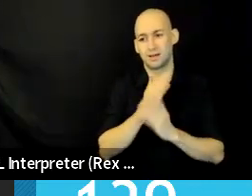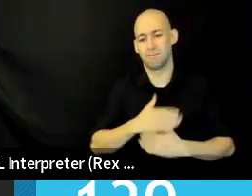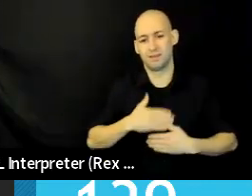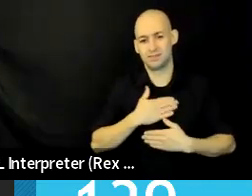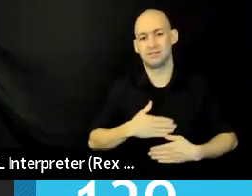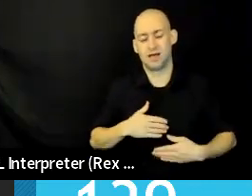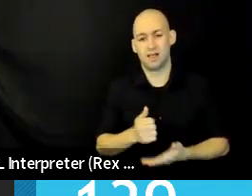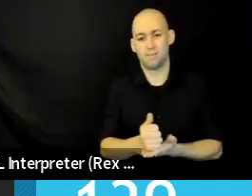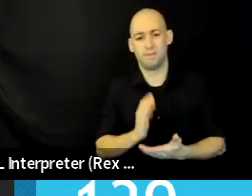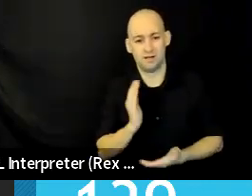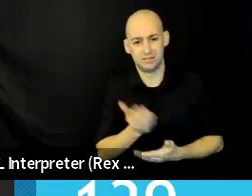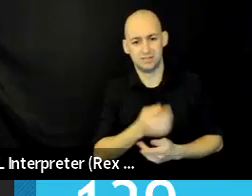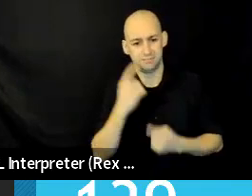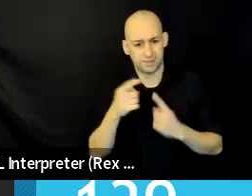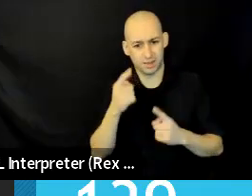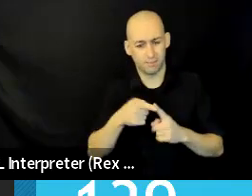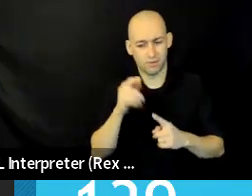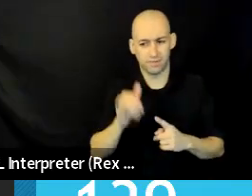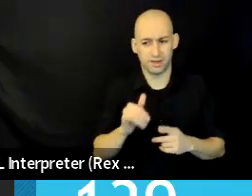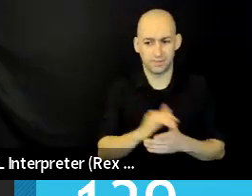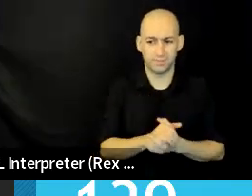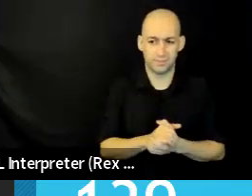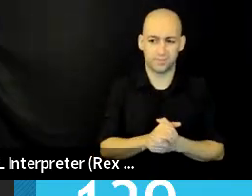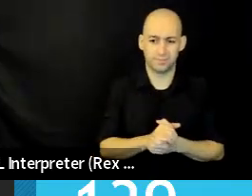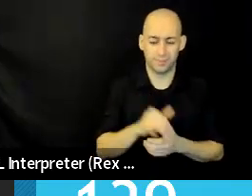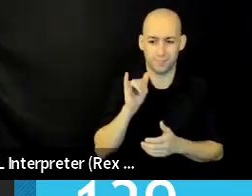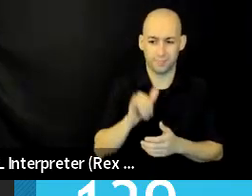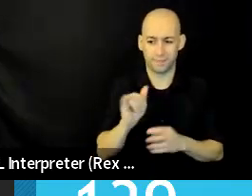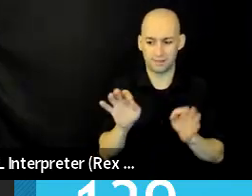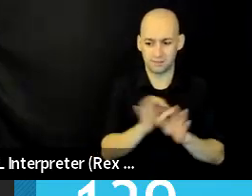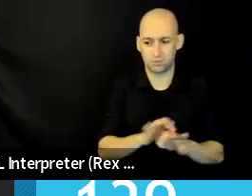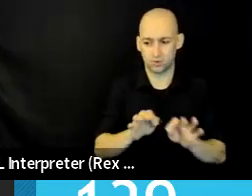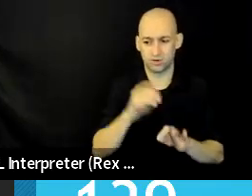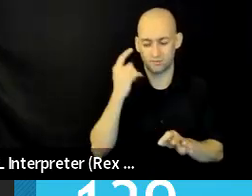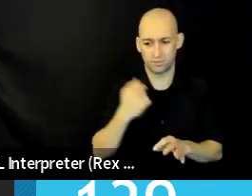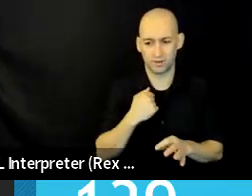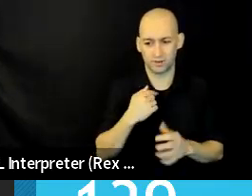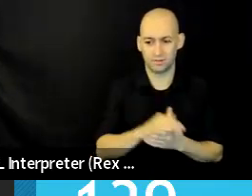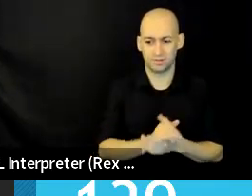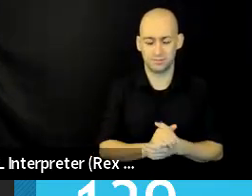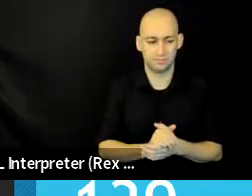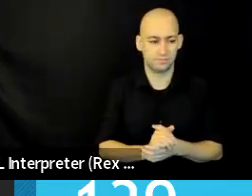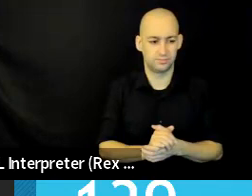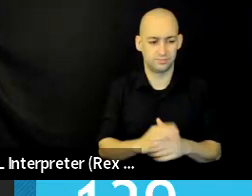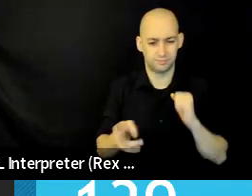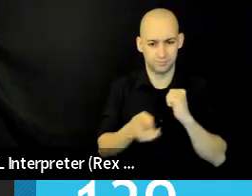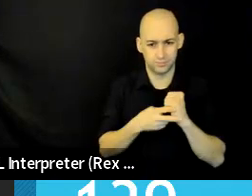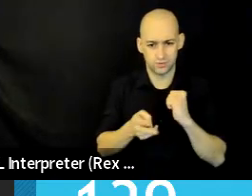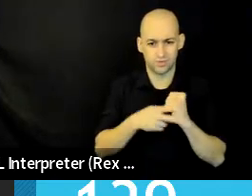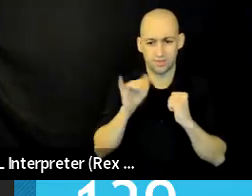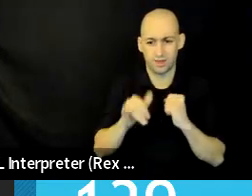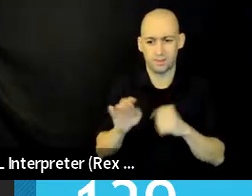us to consider this, because that's very important for me to preserve this business and to